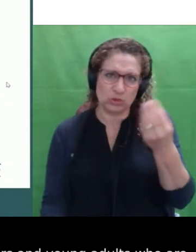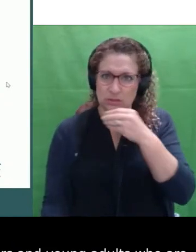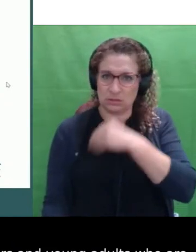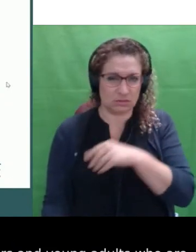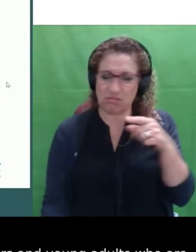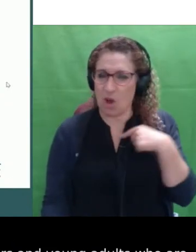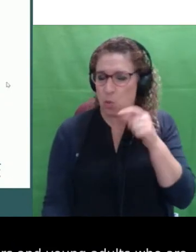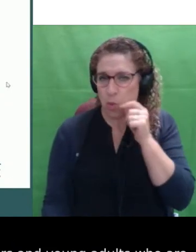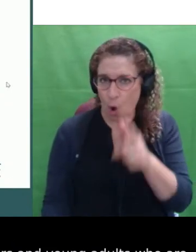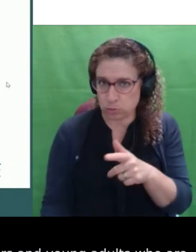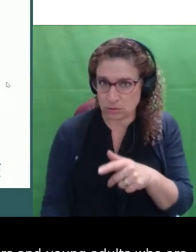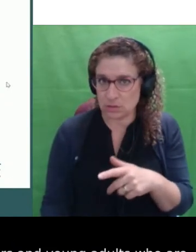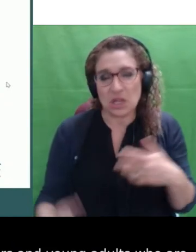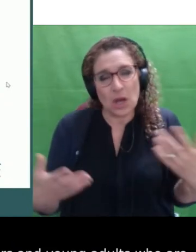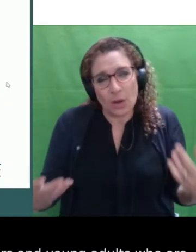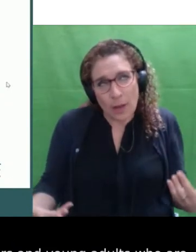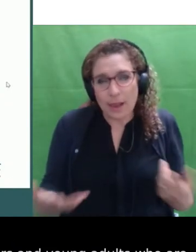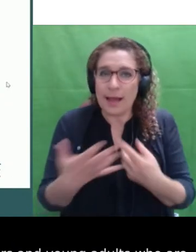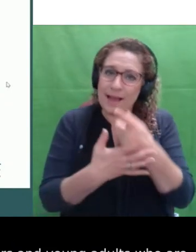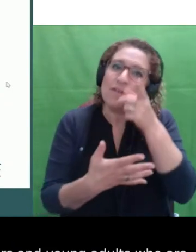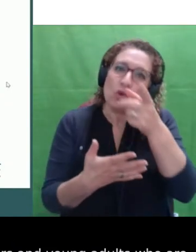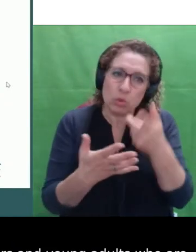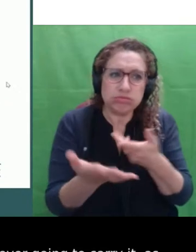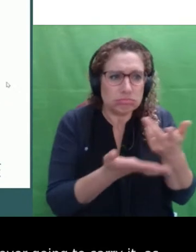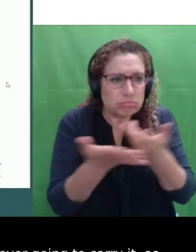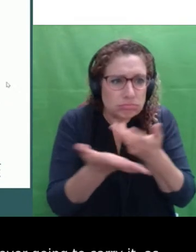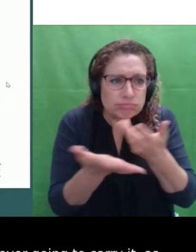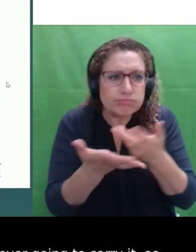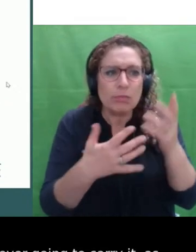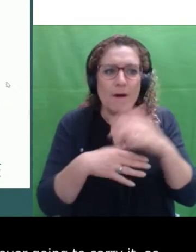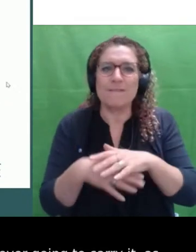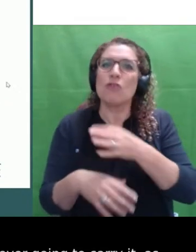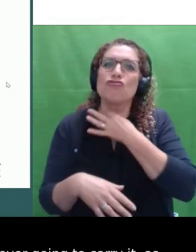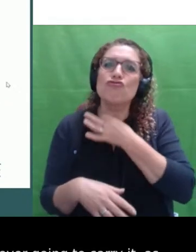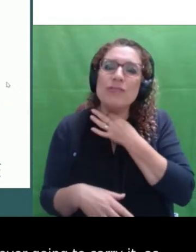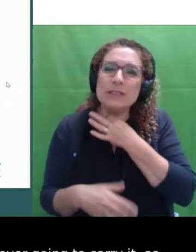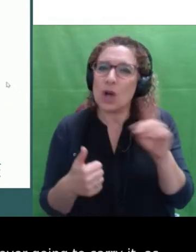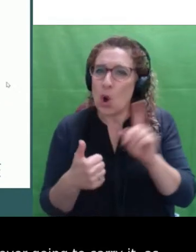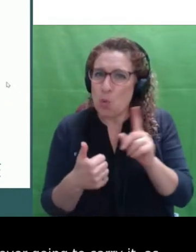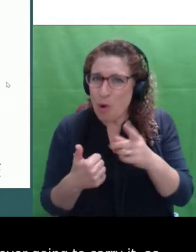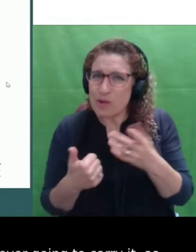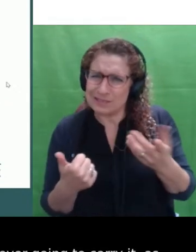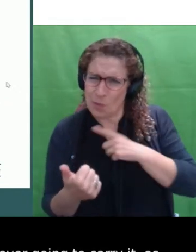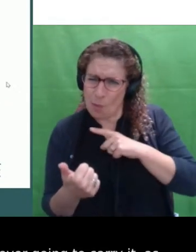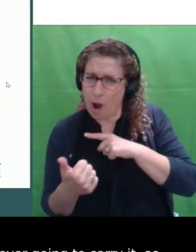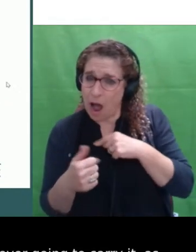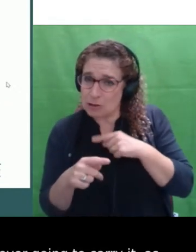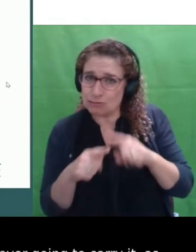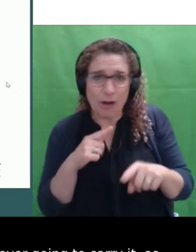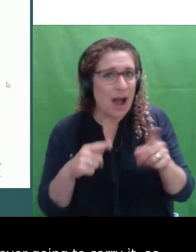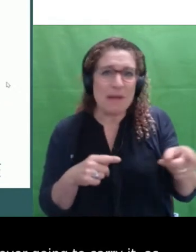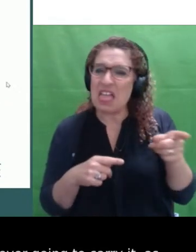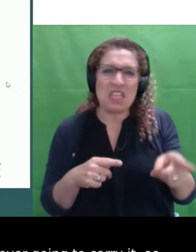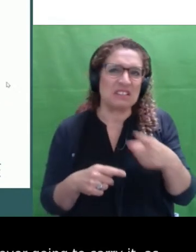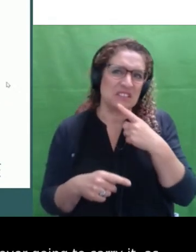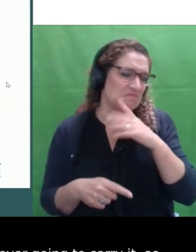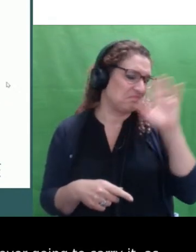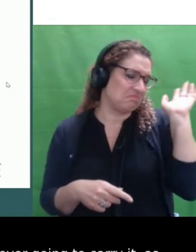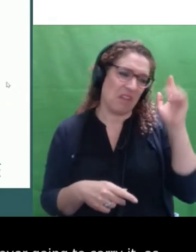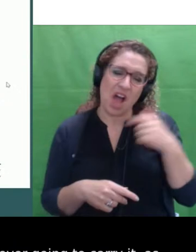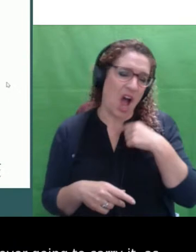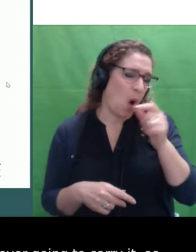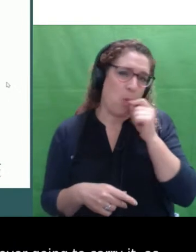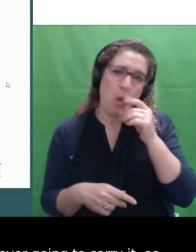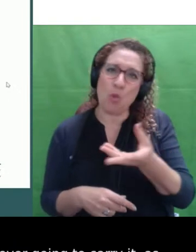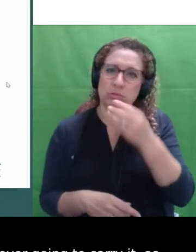discussions about why you would want them to the risks involved then there is no point prescribing it if they say it's not it's not coming out with me